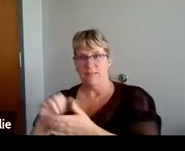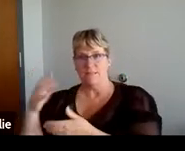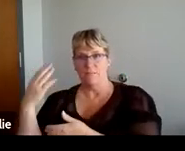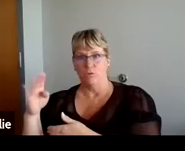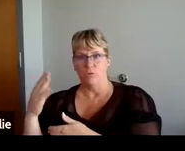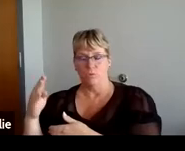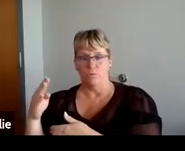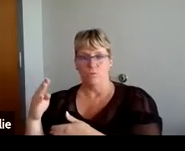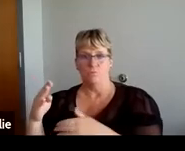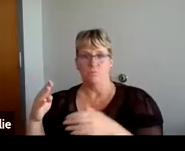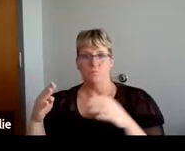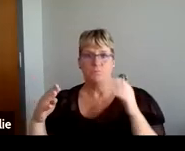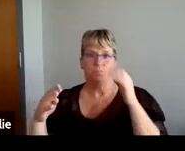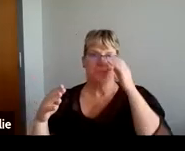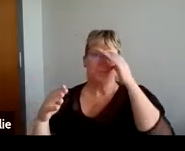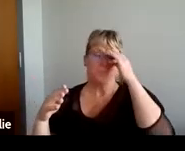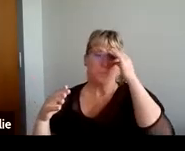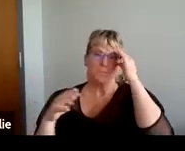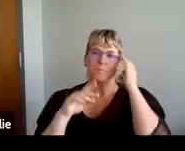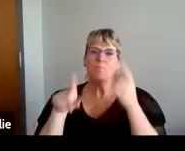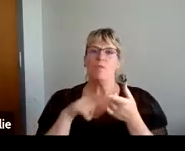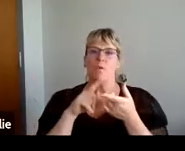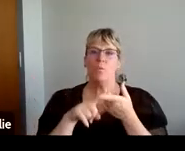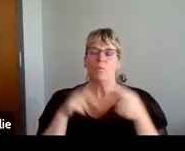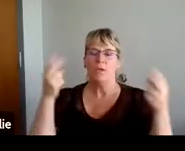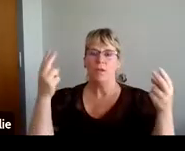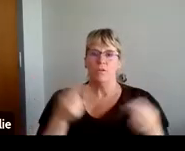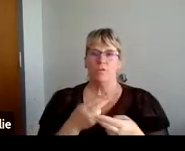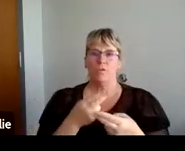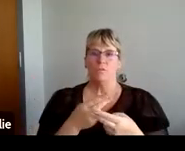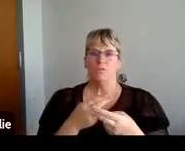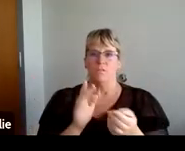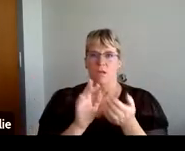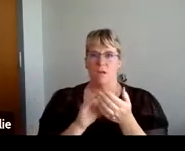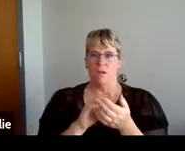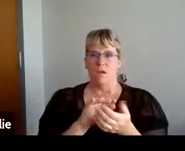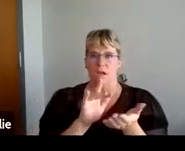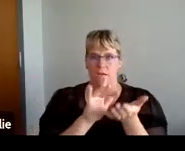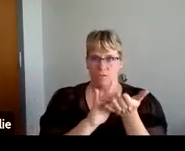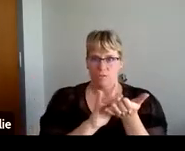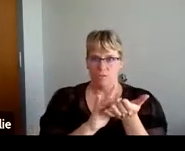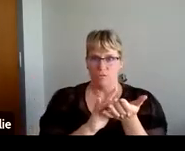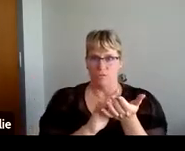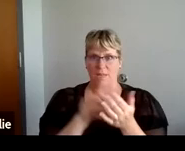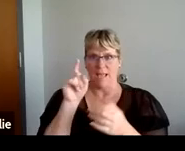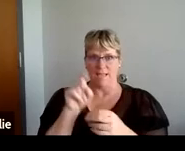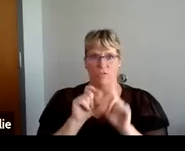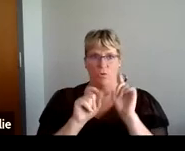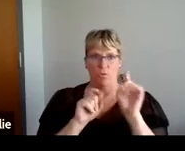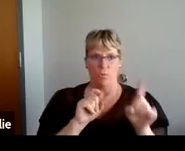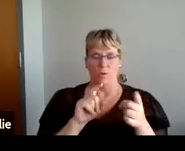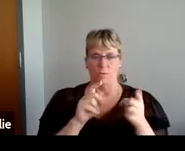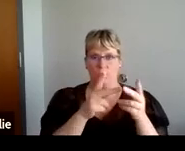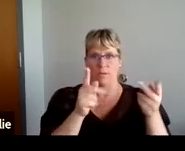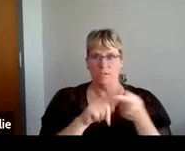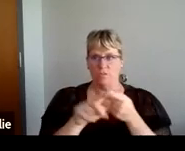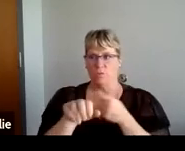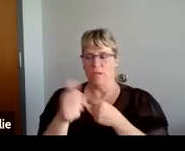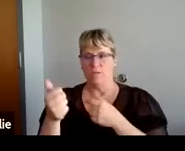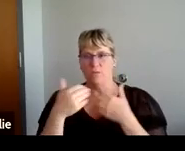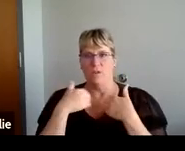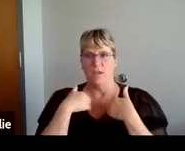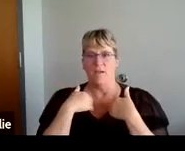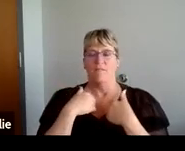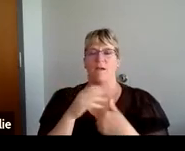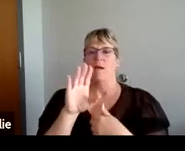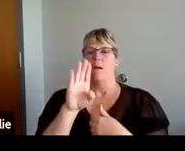color. And when we introduce a substance, it has to get from one place to the other to have its effect. We have billions